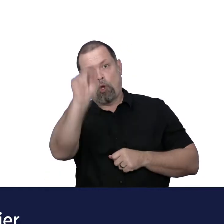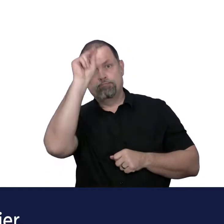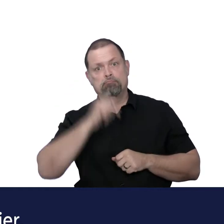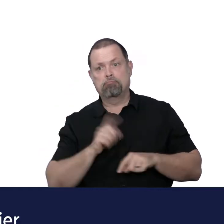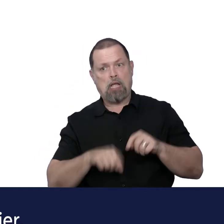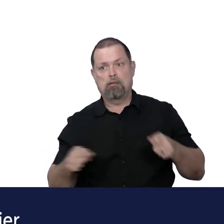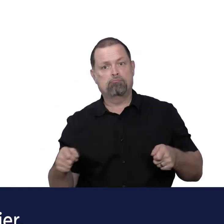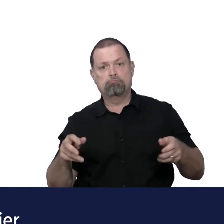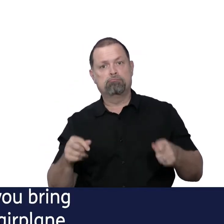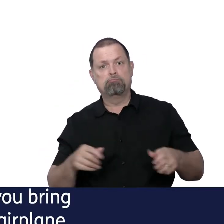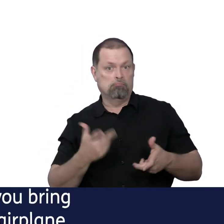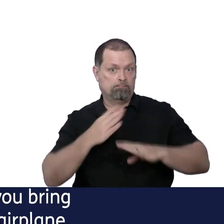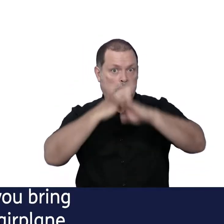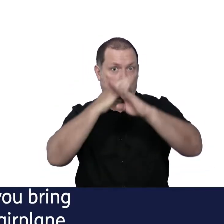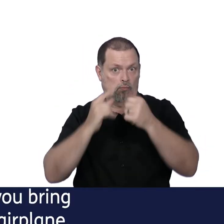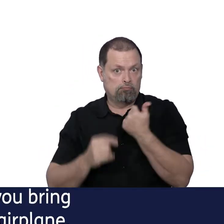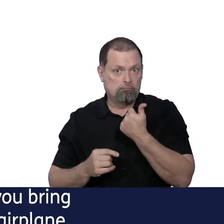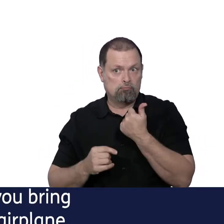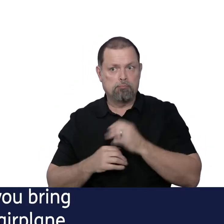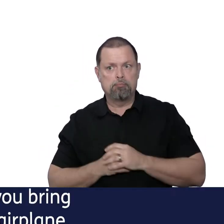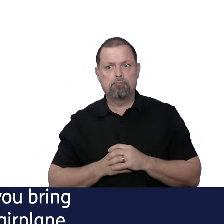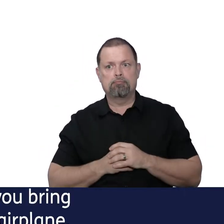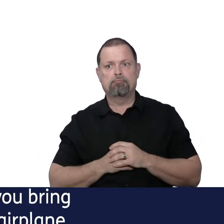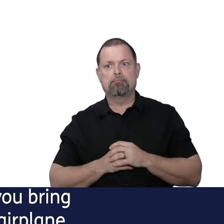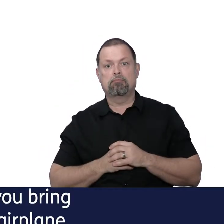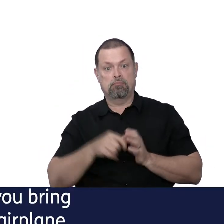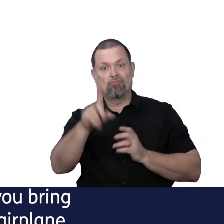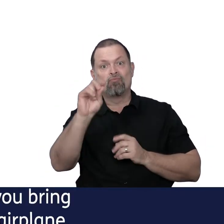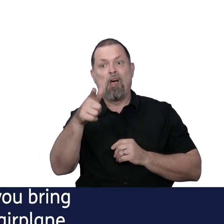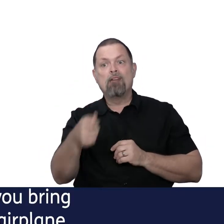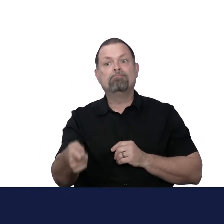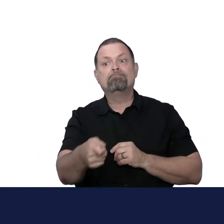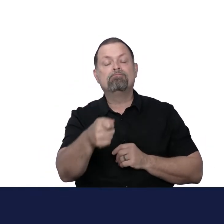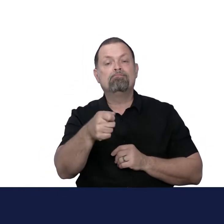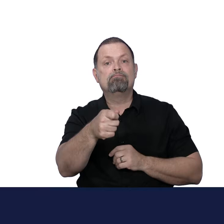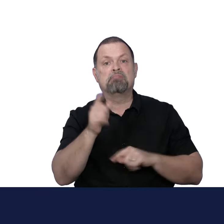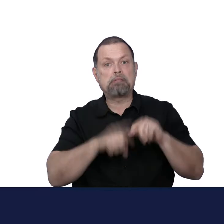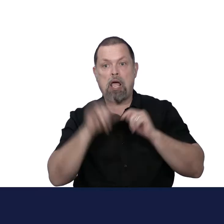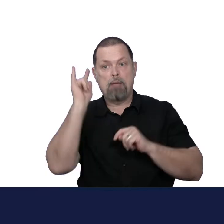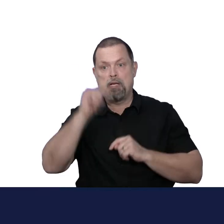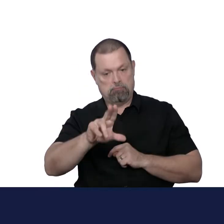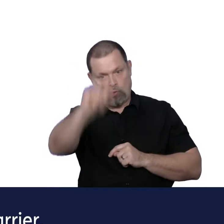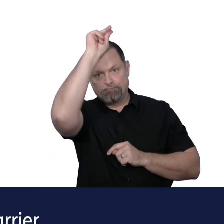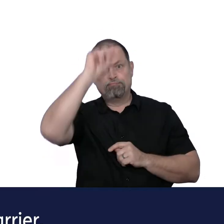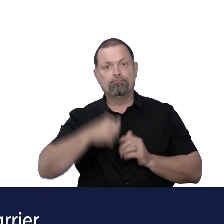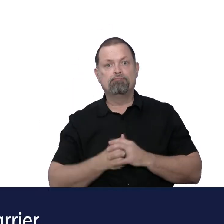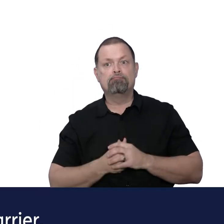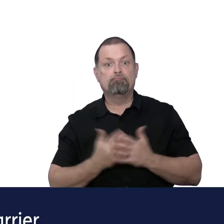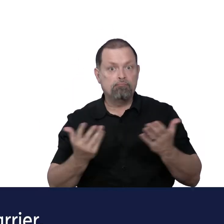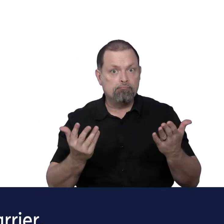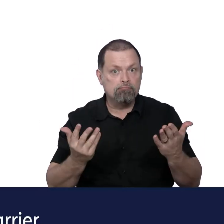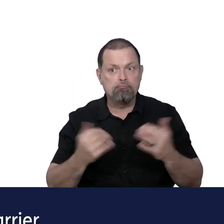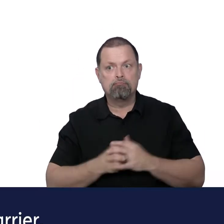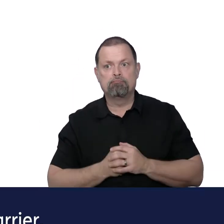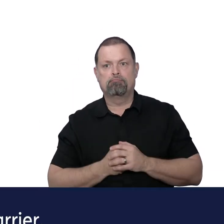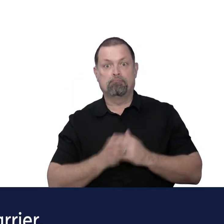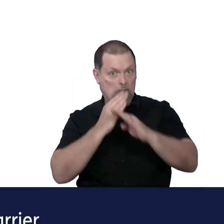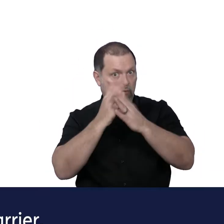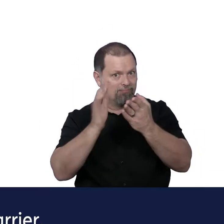be a barrier. Imagine they won't let you bring your service dog on an airplane. This also may be a